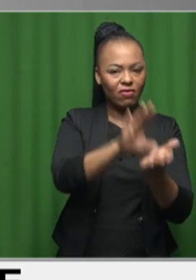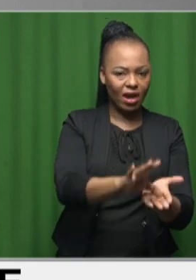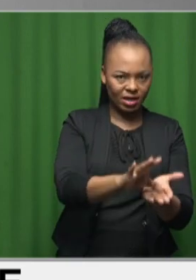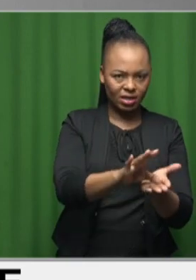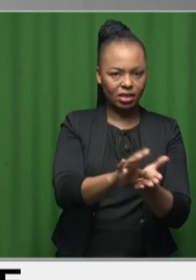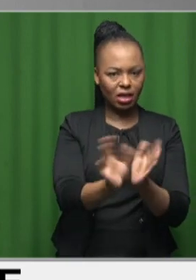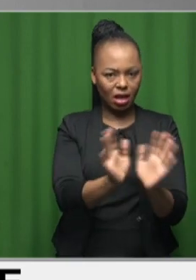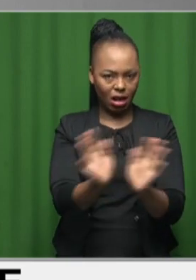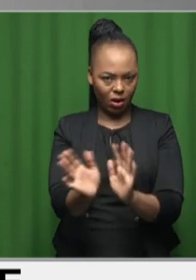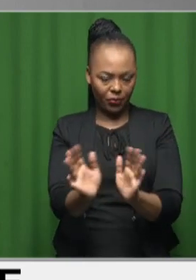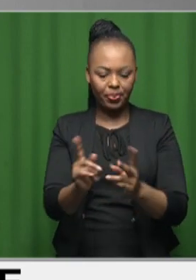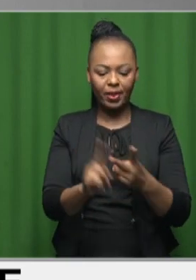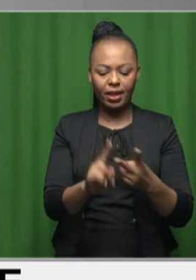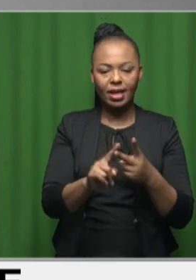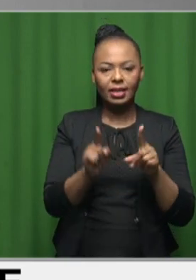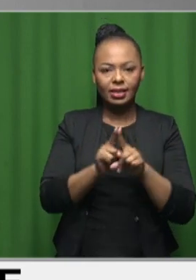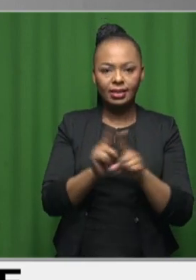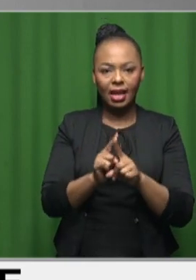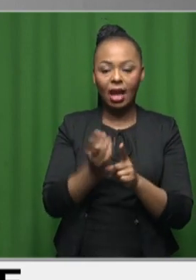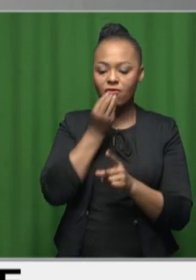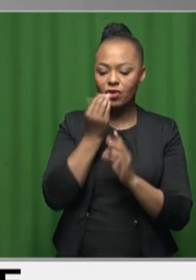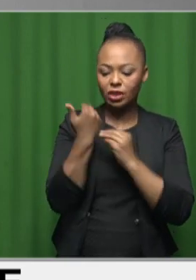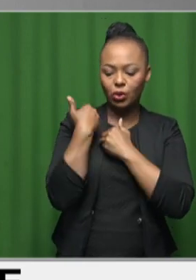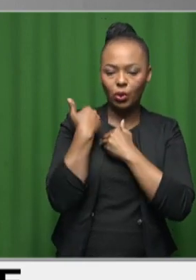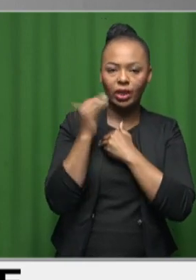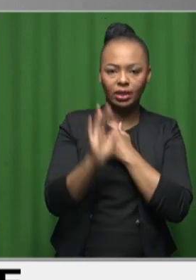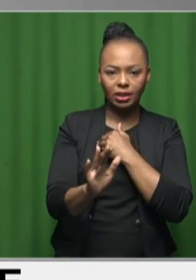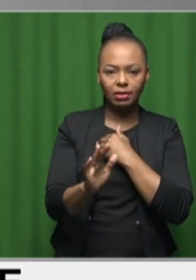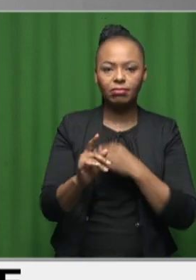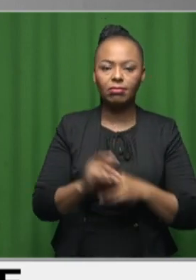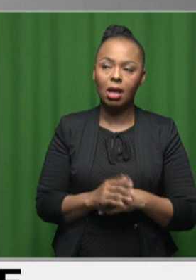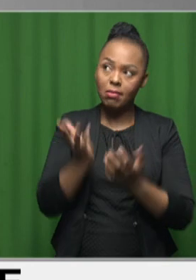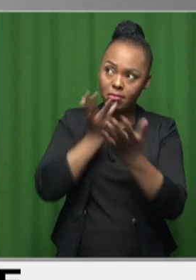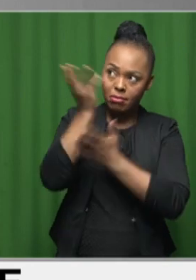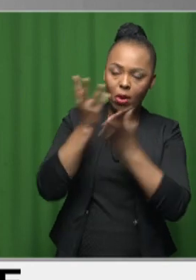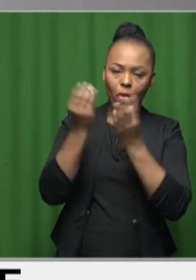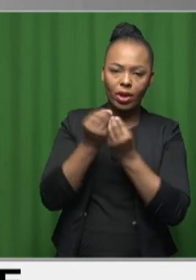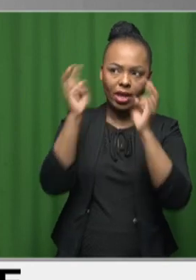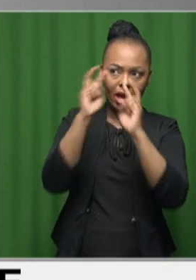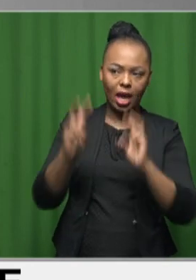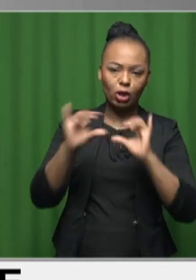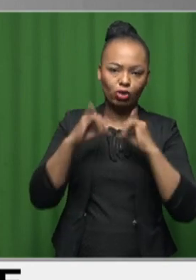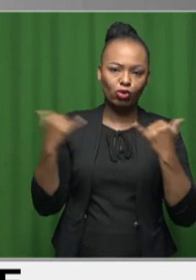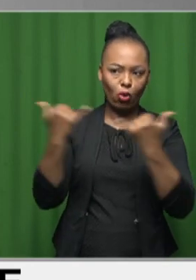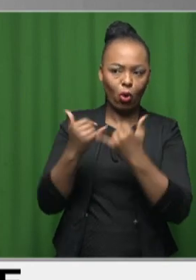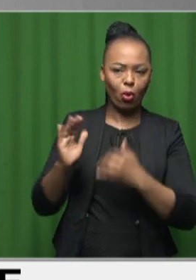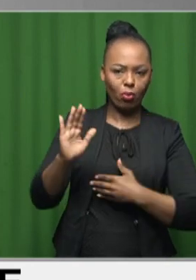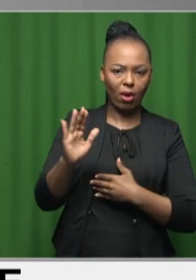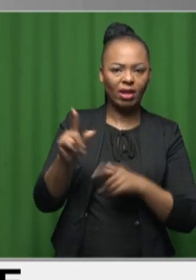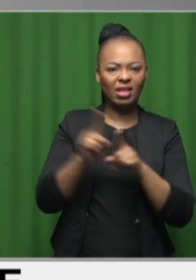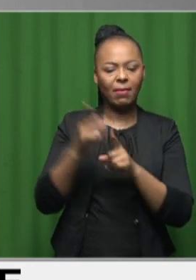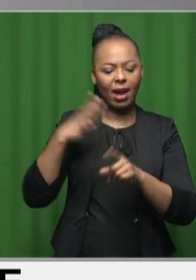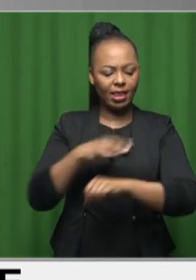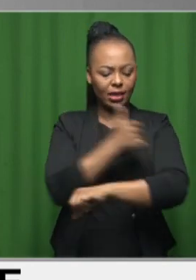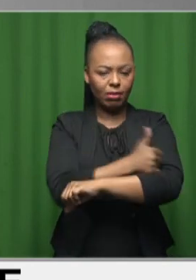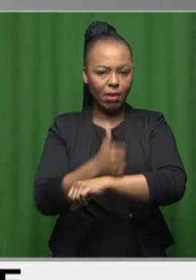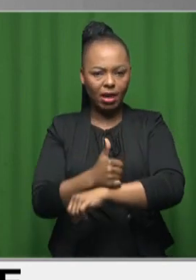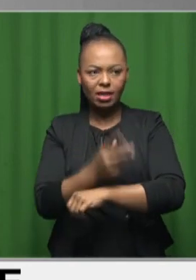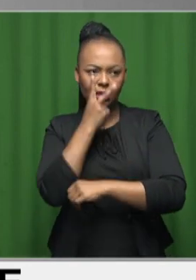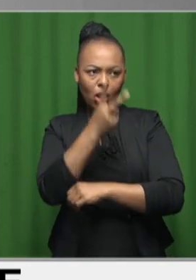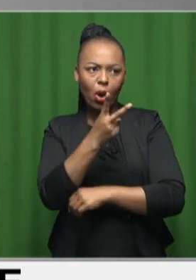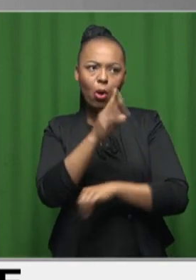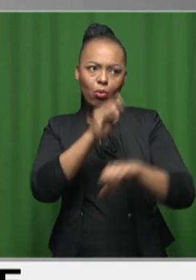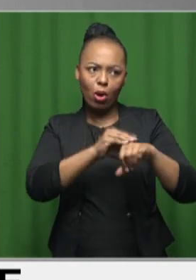ensuring that there's food security. We have already engaged with ESCOM and other stakeholders to look at the energy challenges, and we have